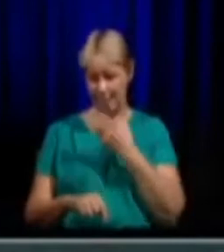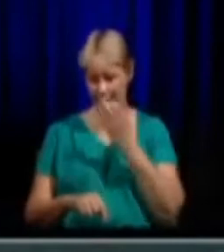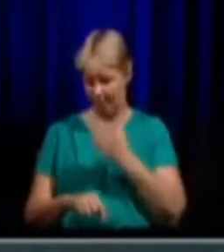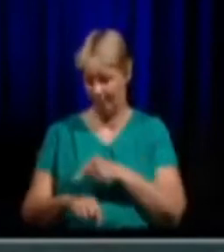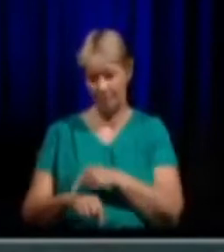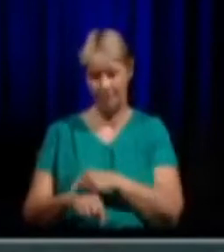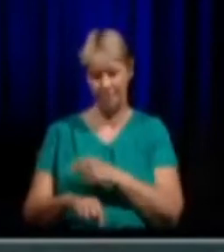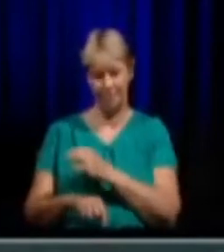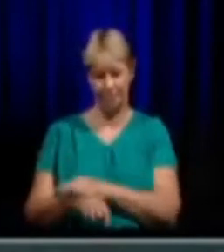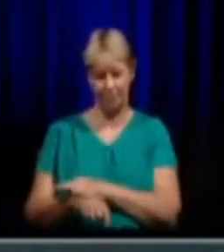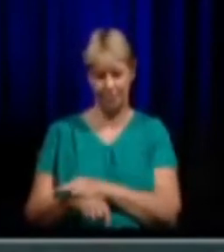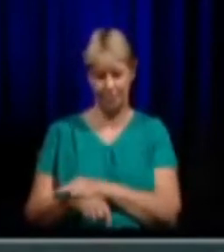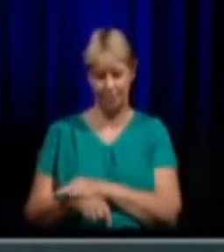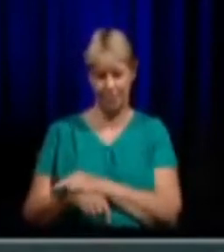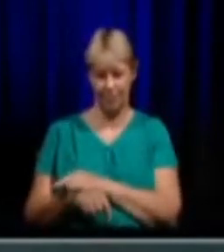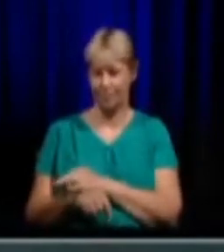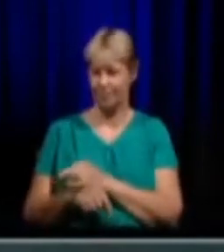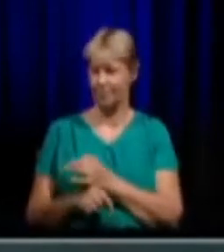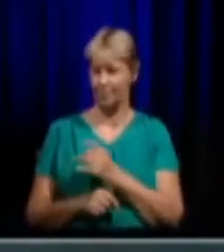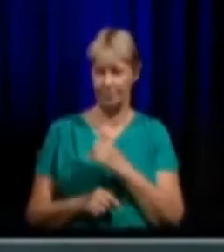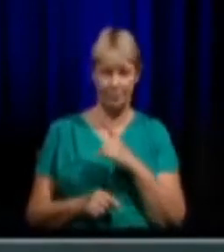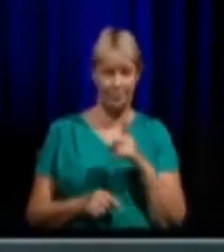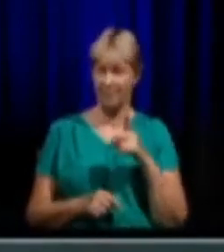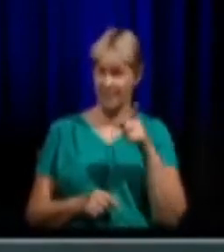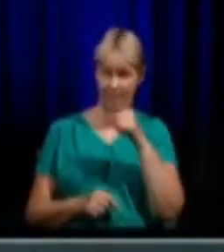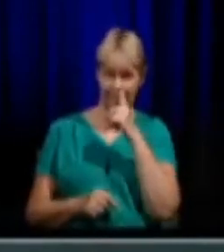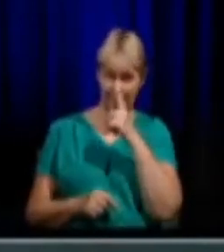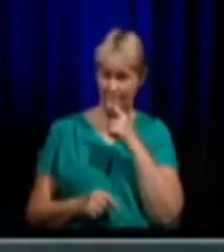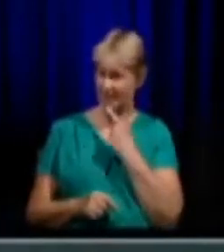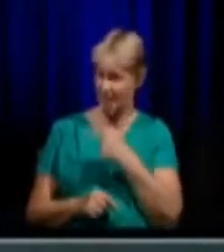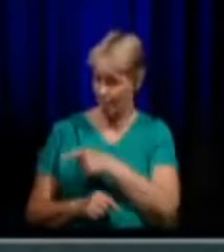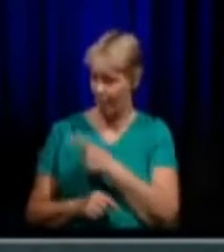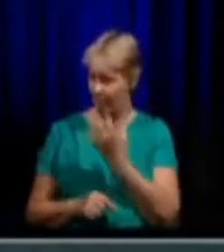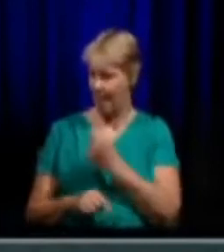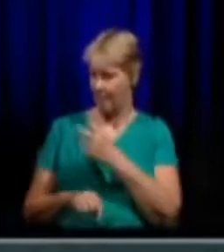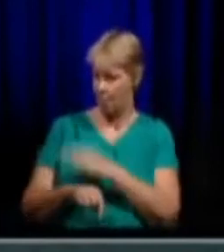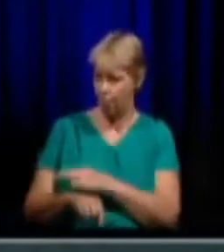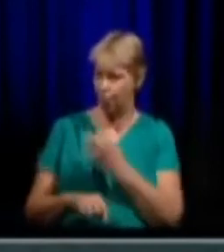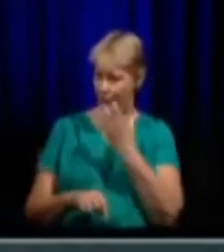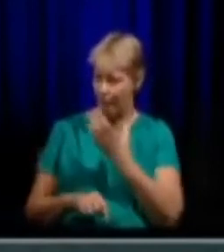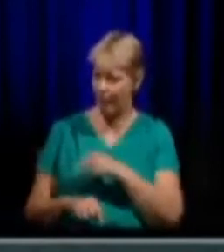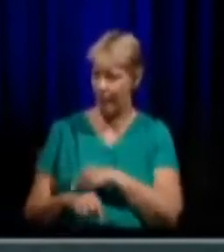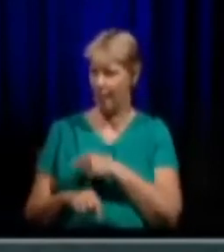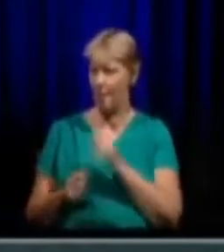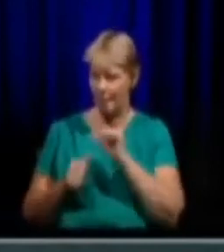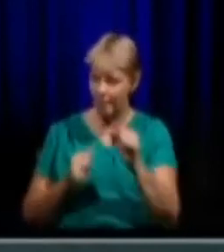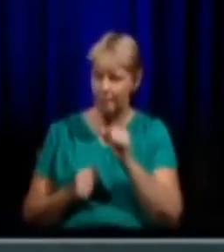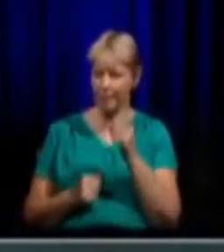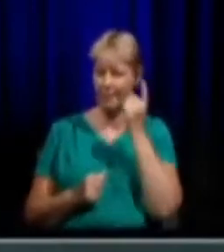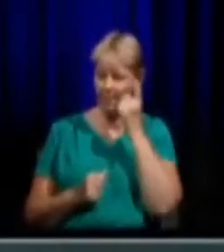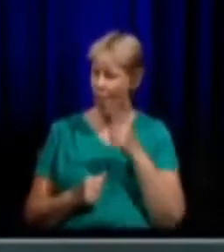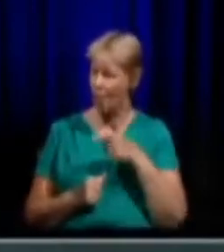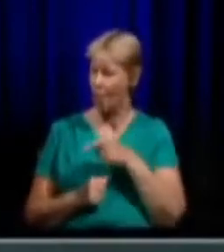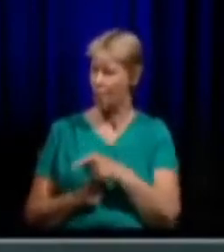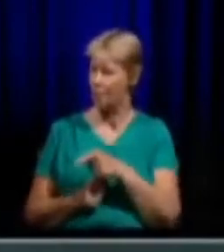think, oh, they've got Apple Watches. They're so expensive. And they've got like the best phones and they've got, he preaches from